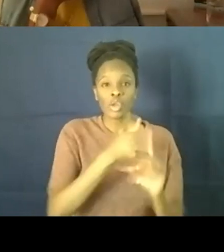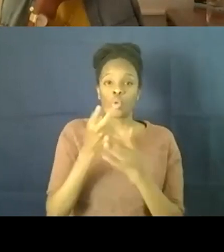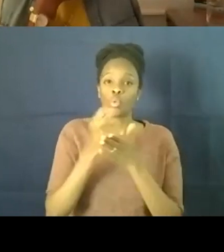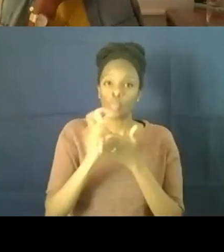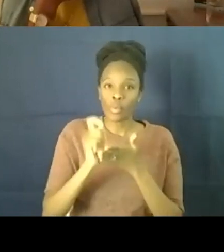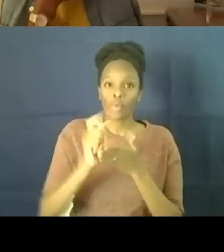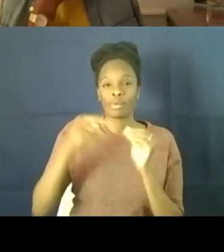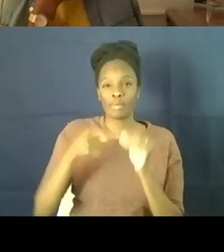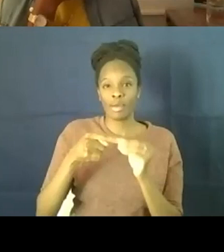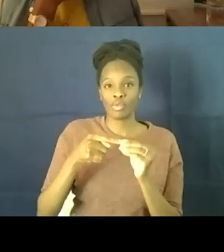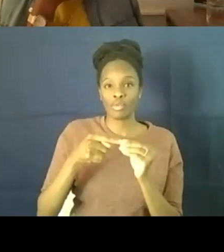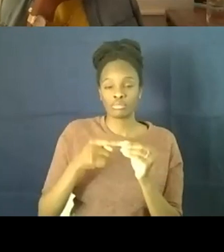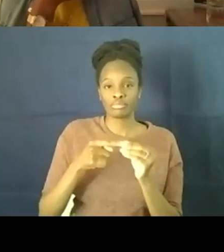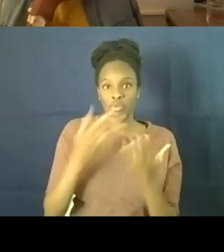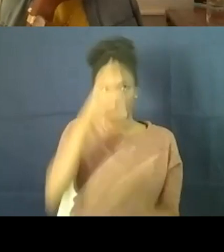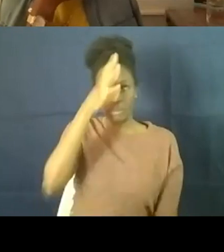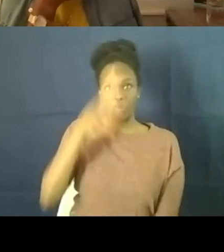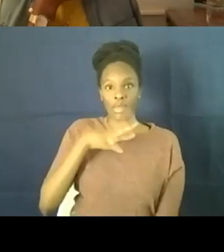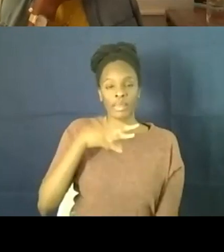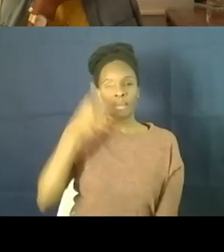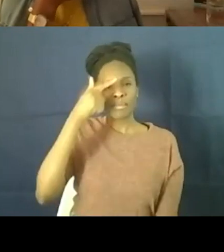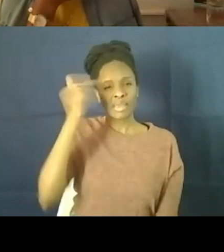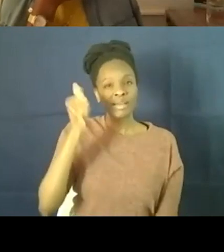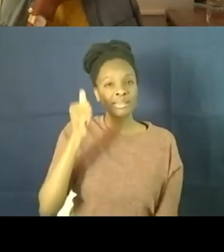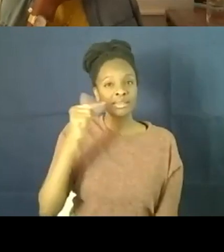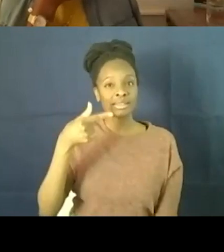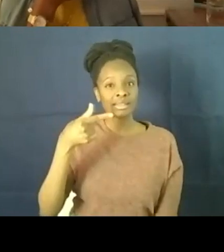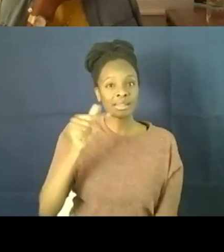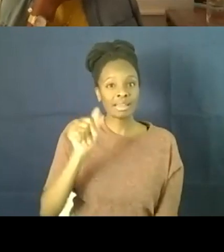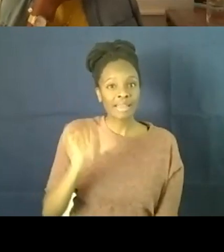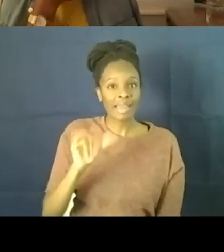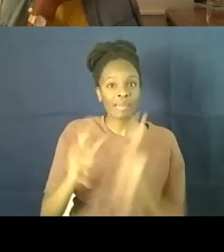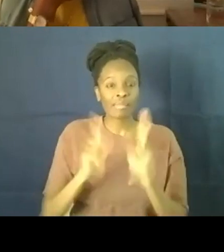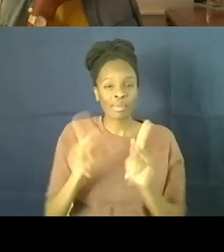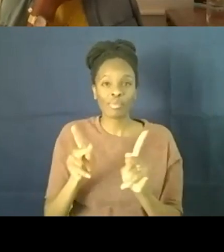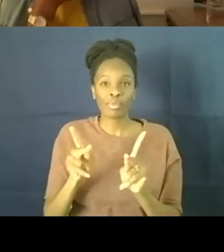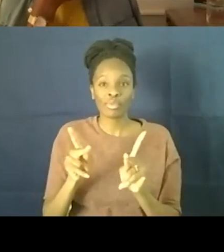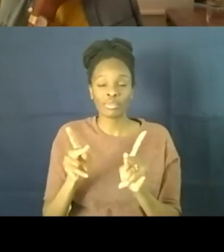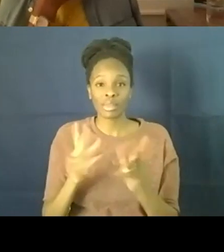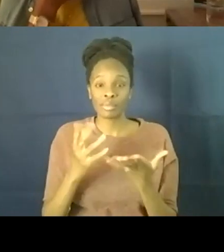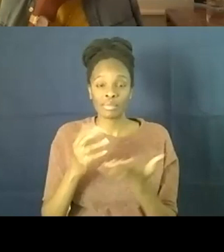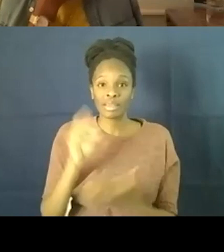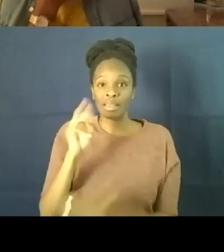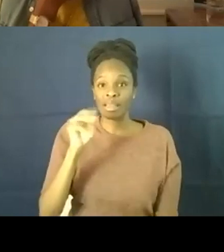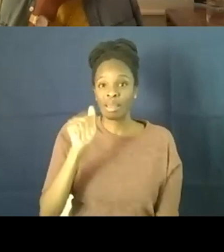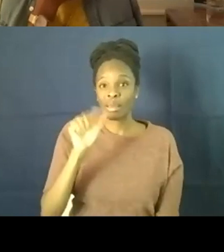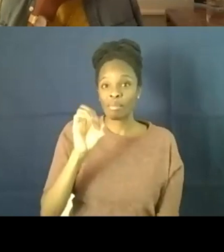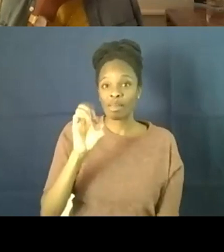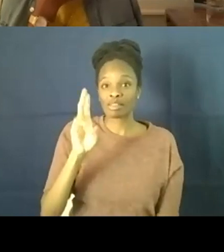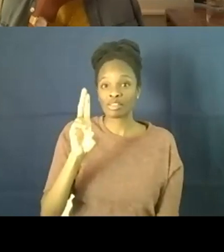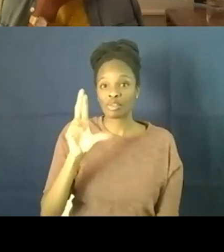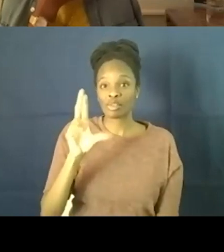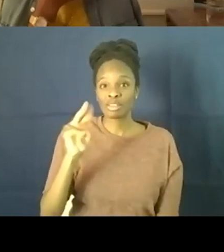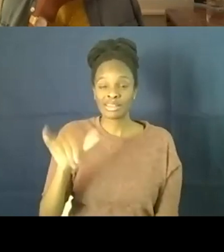it. But because for gay people, masculinity is sort of at a premium, and for better or for worse, a lot of us